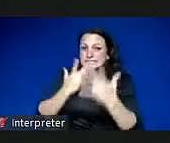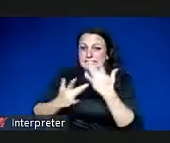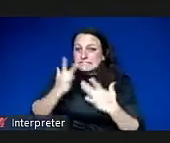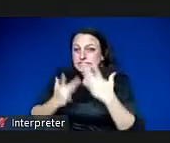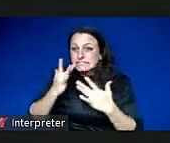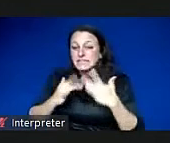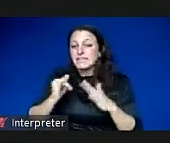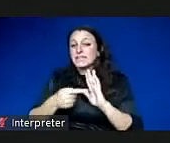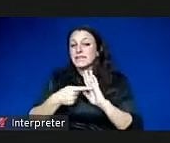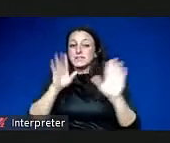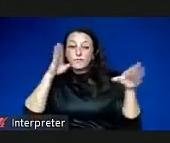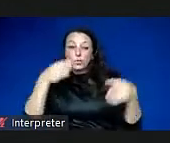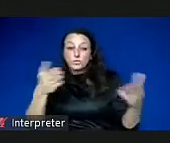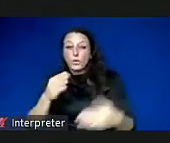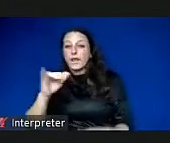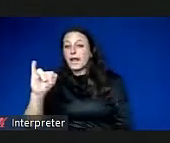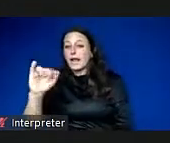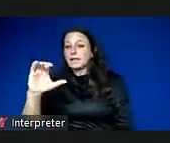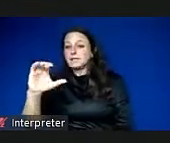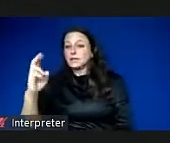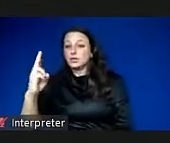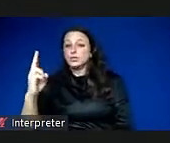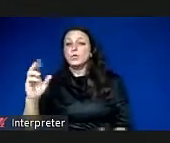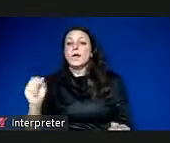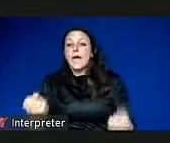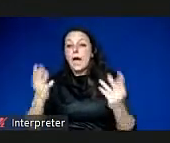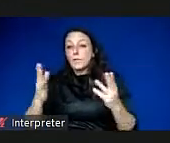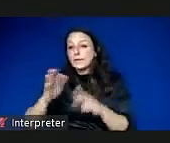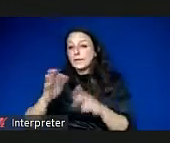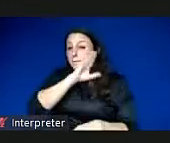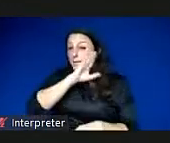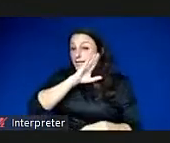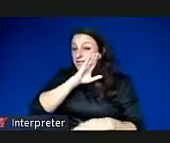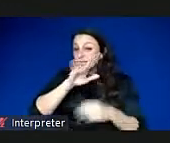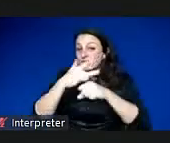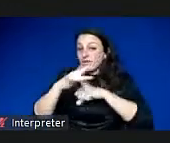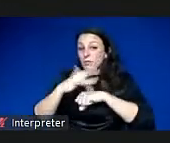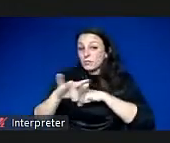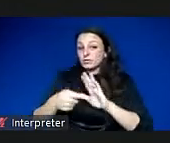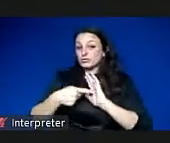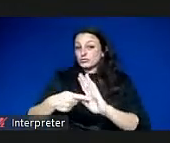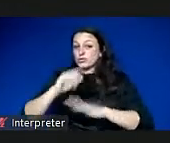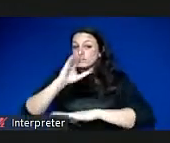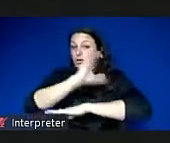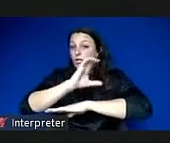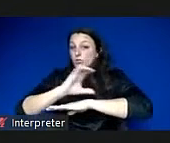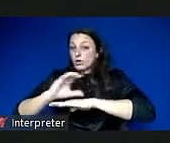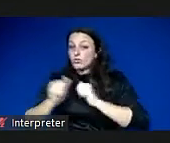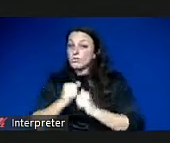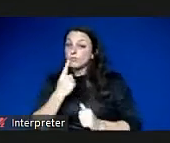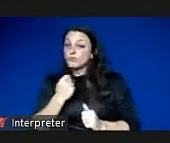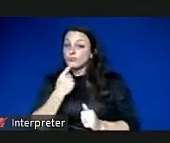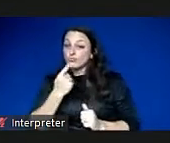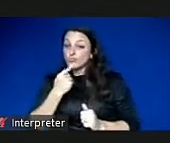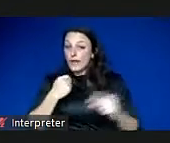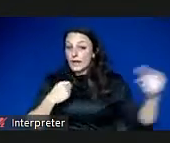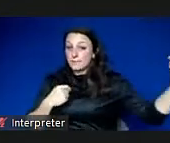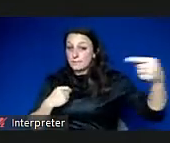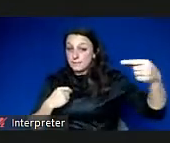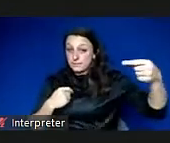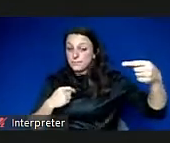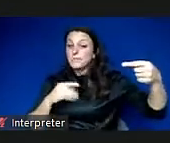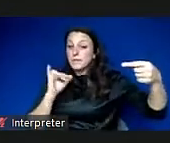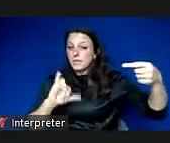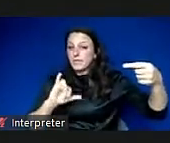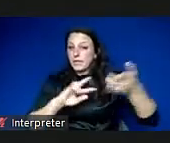ICU beds and shows that Colorado, which is shown in the red box and with the arrow, successfully avoided extreme